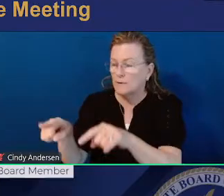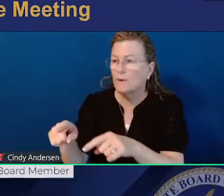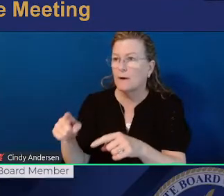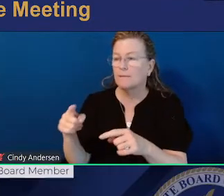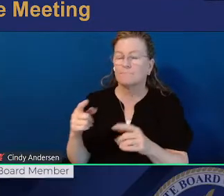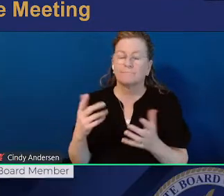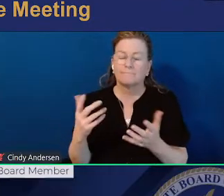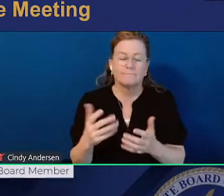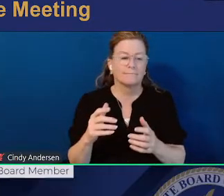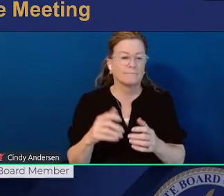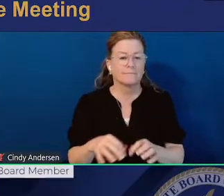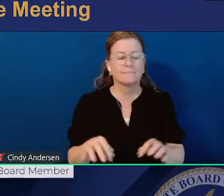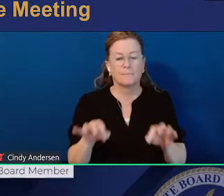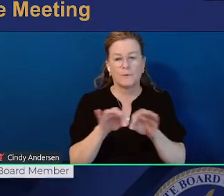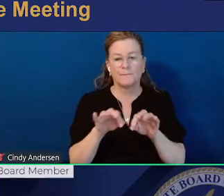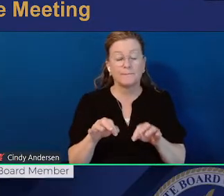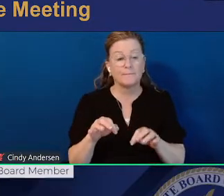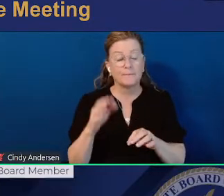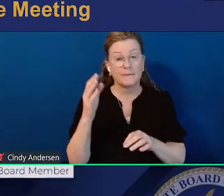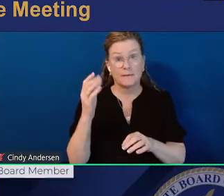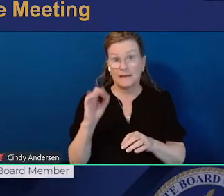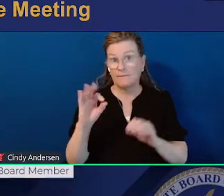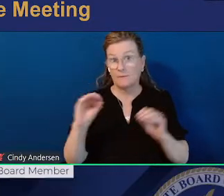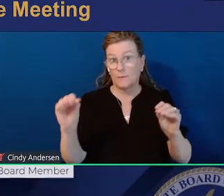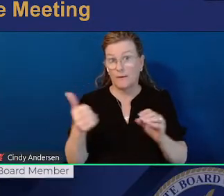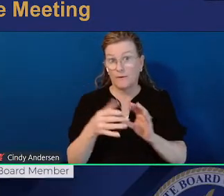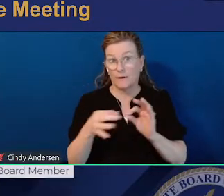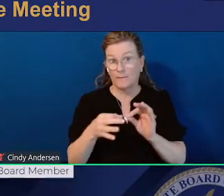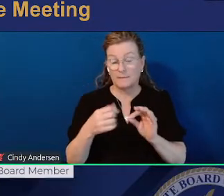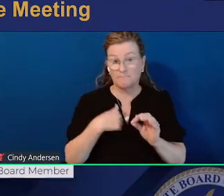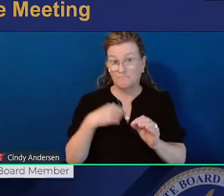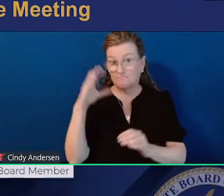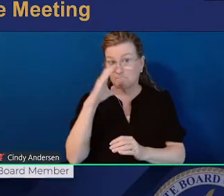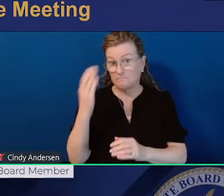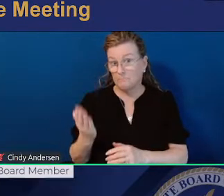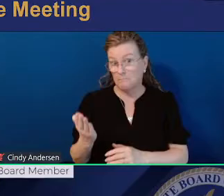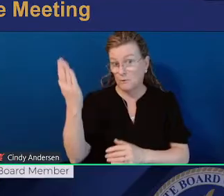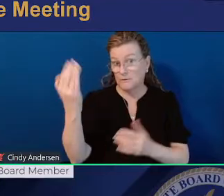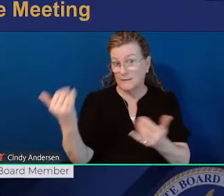If there are no other comments, I'll seek a motion.